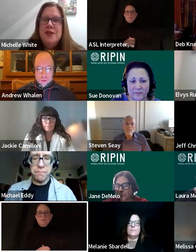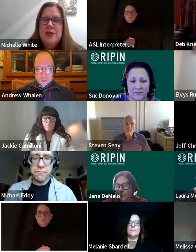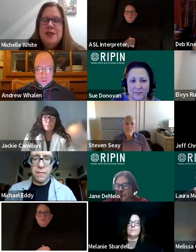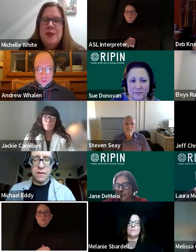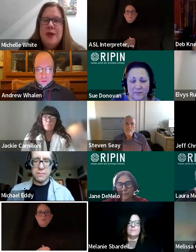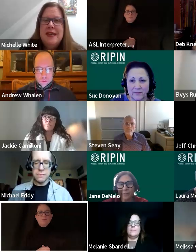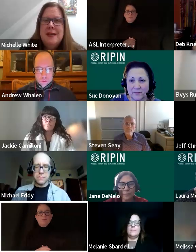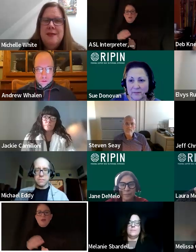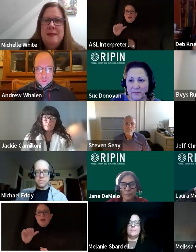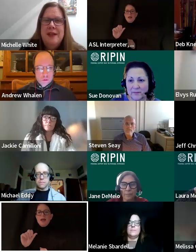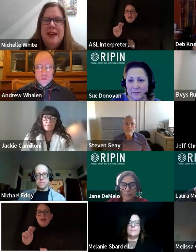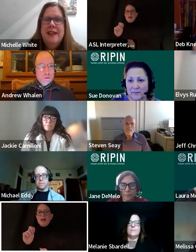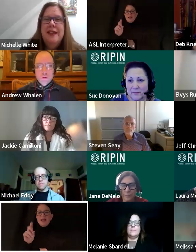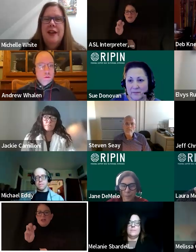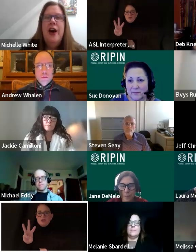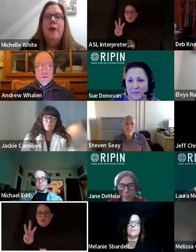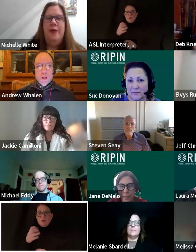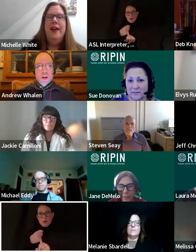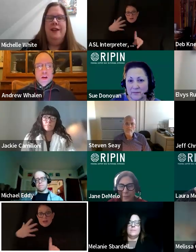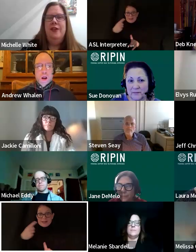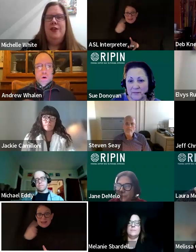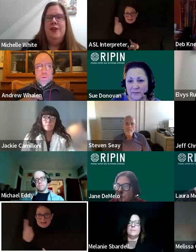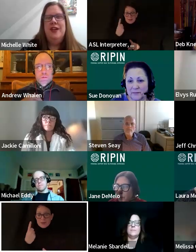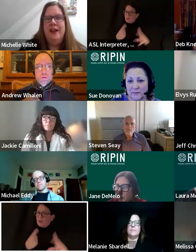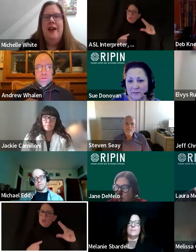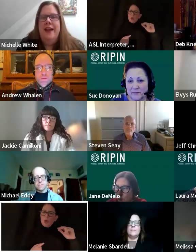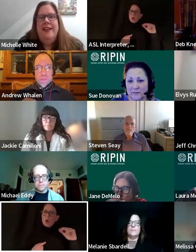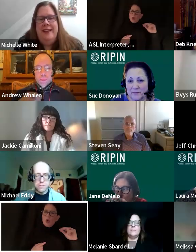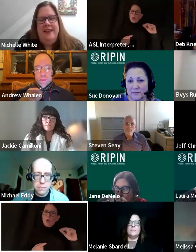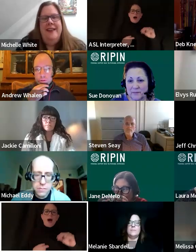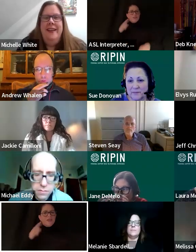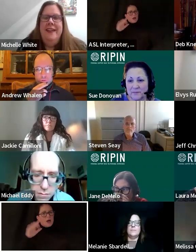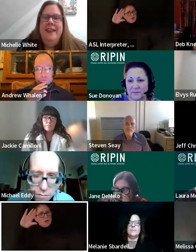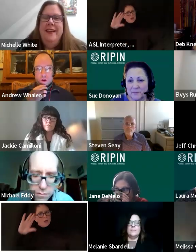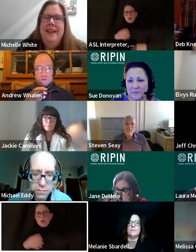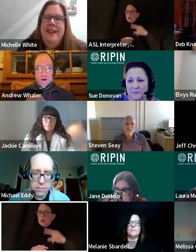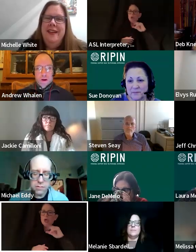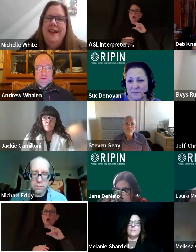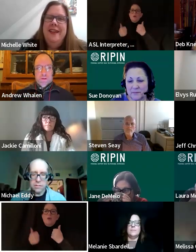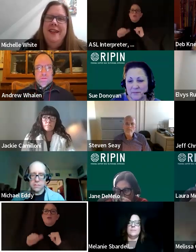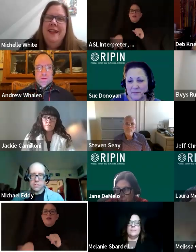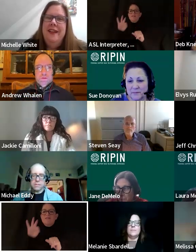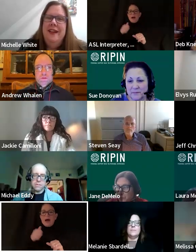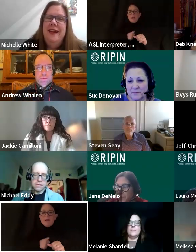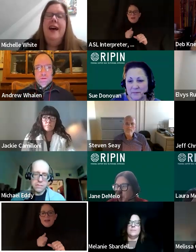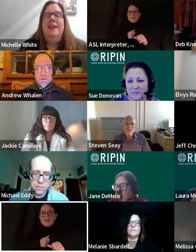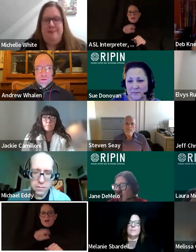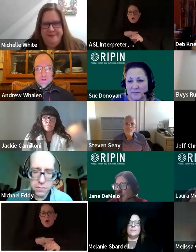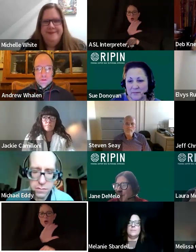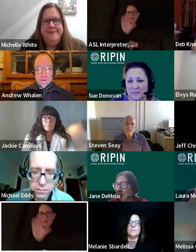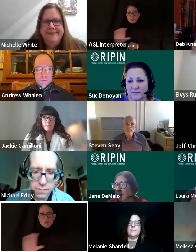that's not a problem. Andrew, did you want to say something about that? Oh, okay. No. Raise your hand. All right. I was just trying to find myself, that's